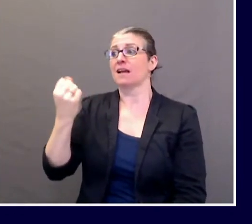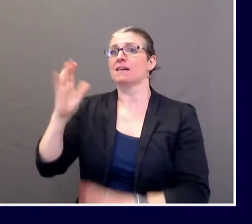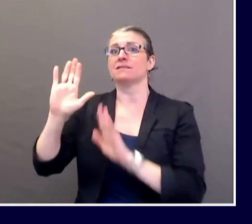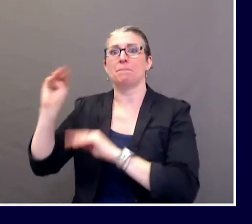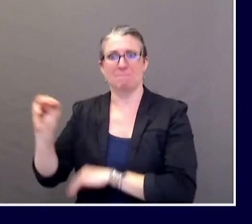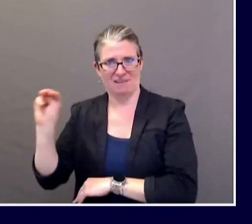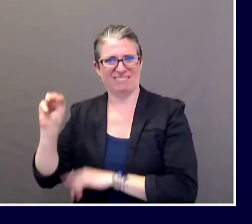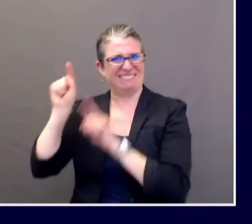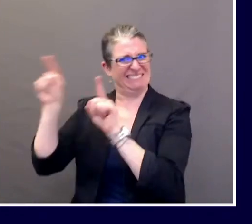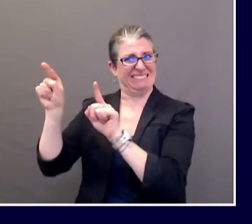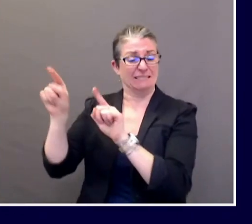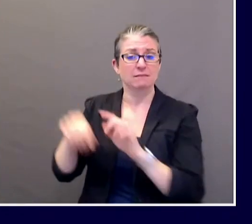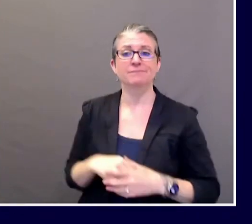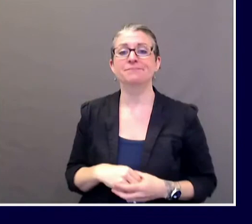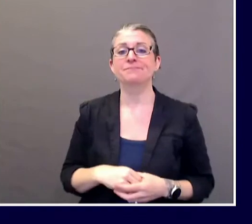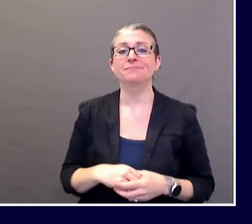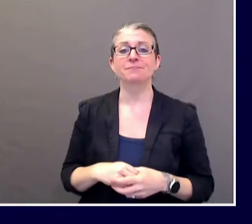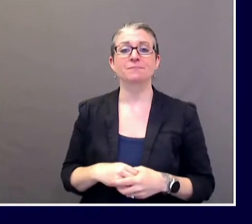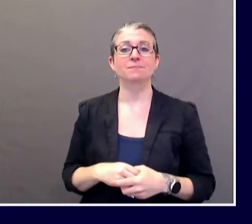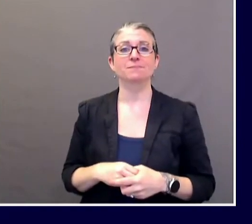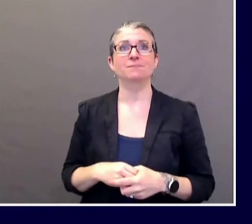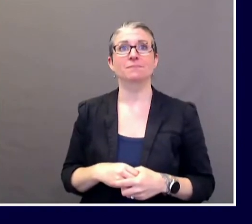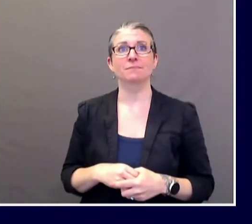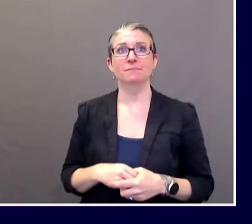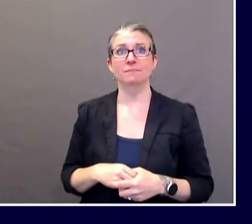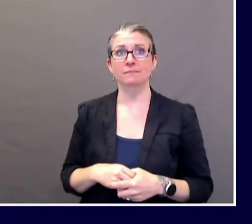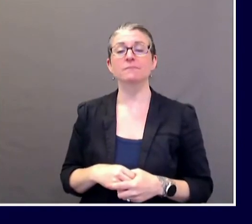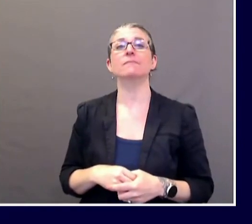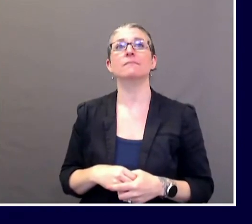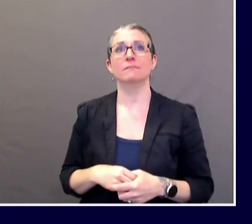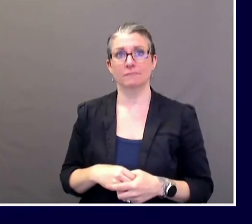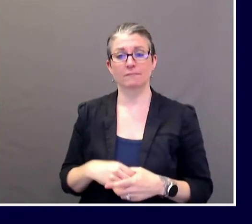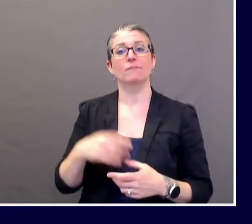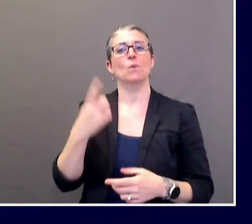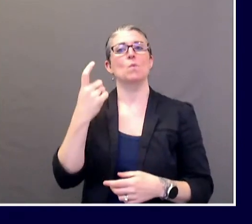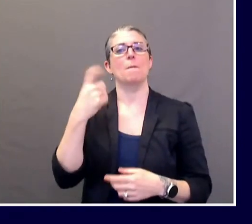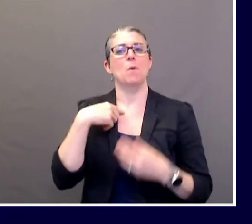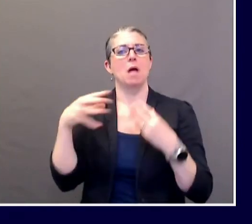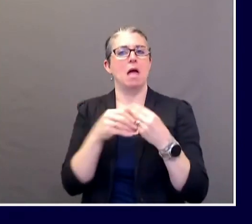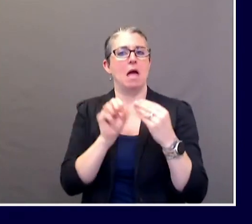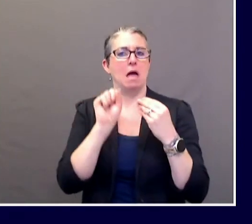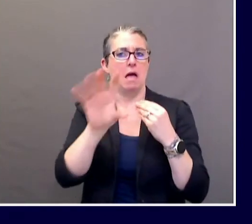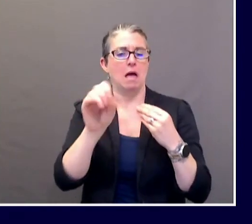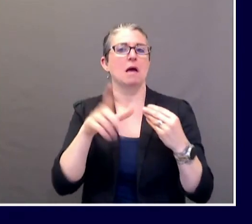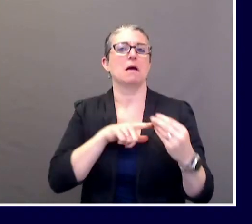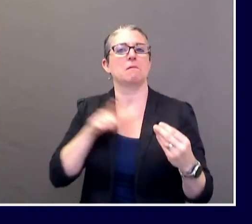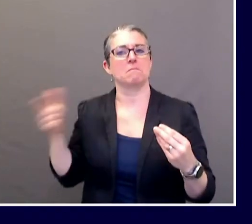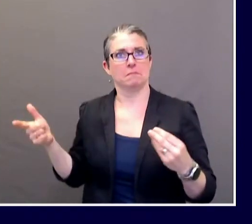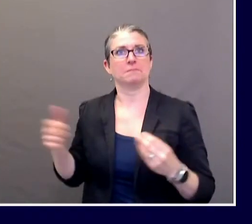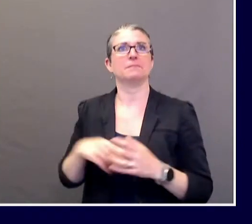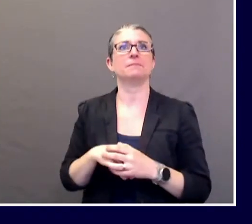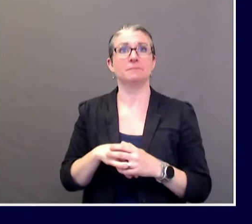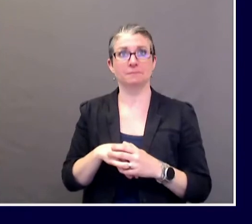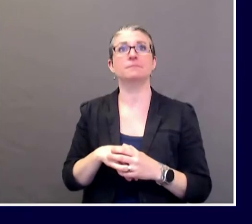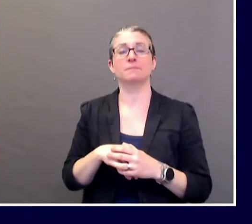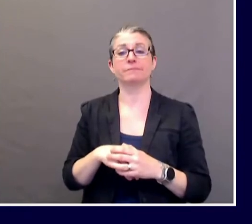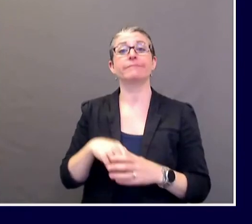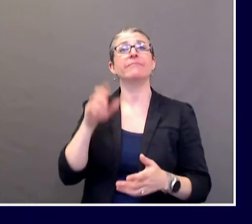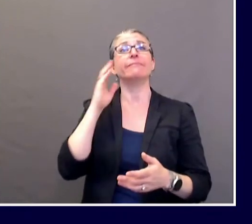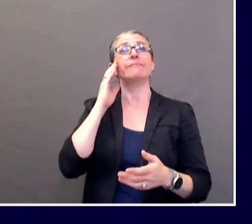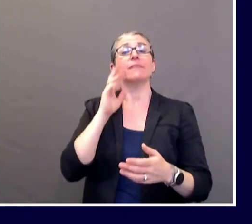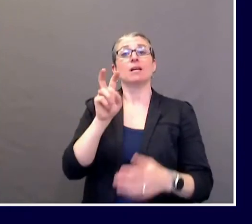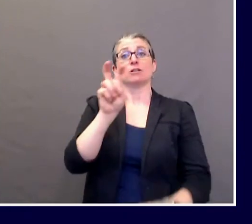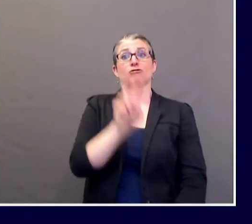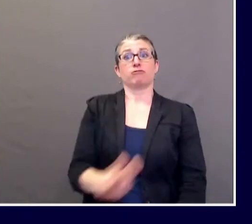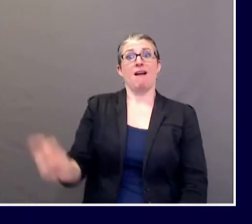finally, one other update before I turn things over to Commissioner Lambrou around travel and travel policy. As we've talked